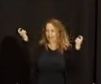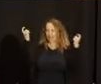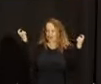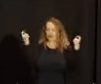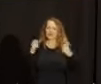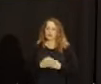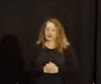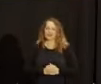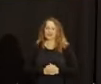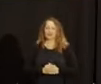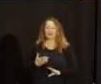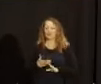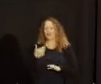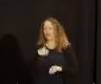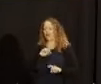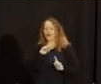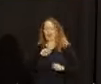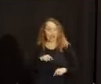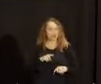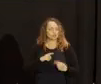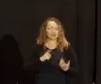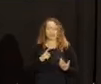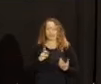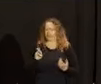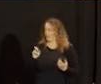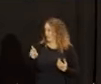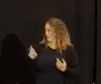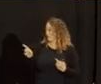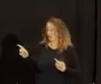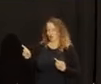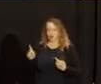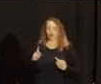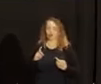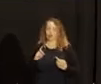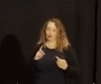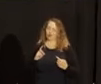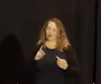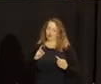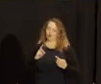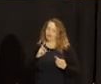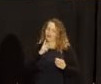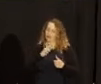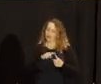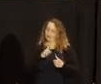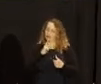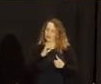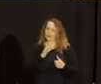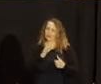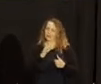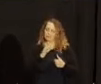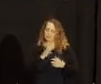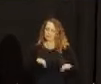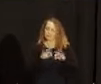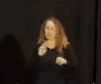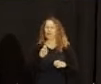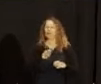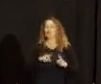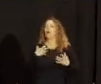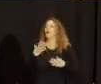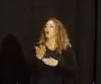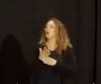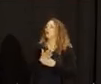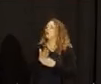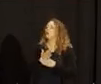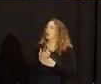anniversary. Before I answer Jennifer's very insightful question, I wanted to share